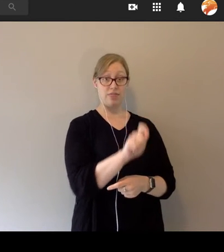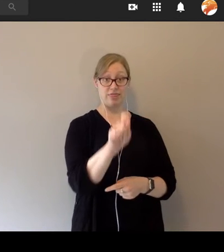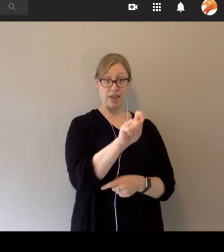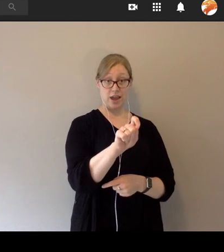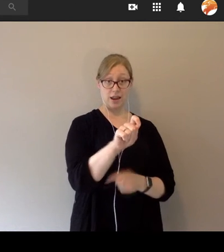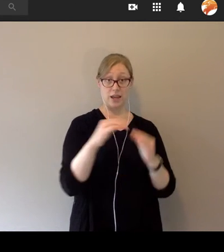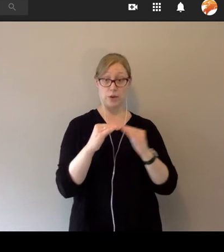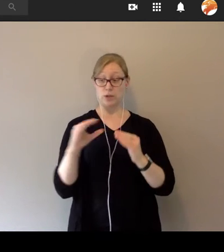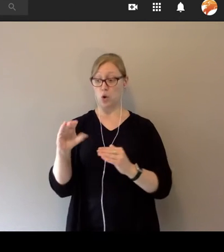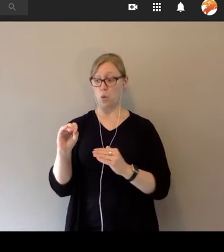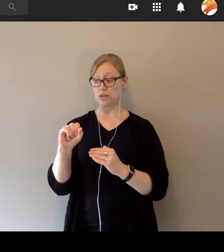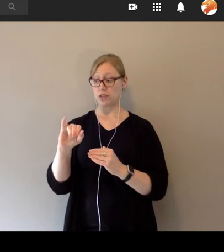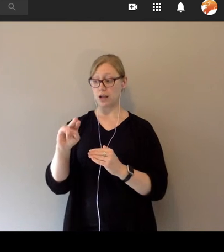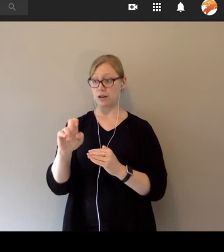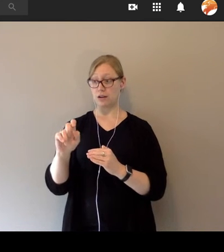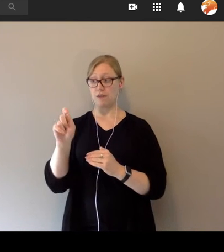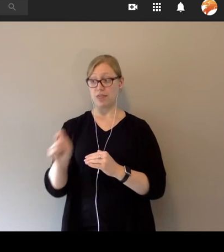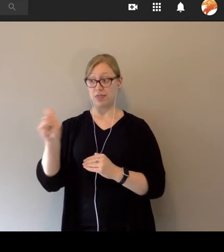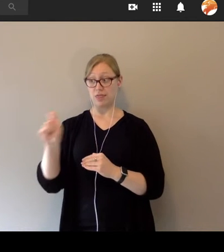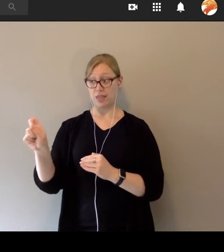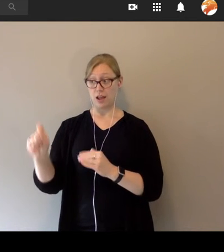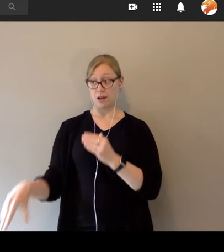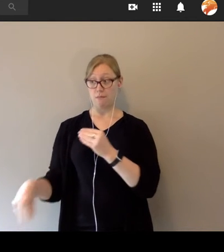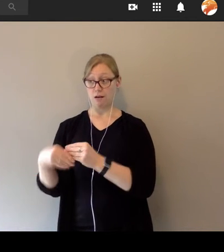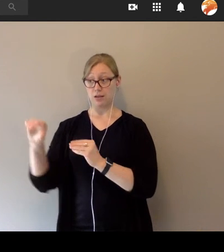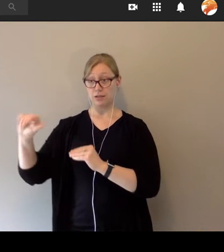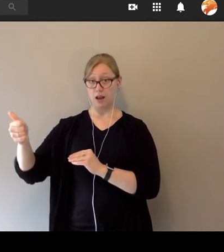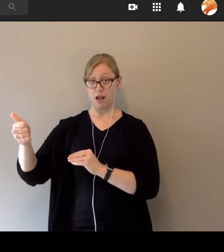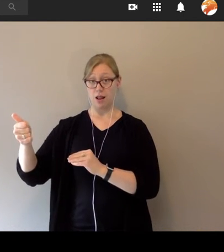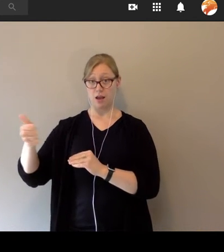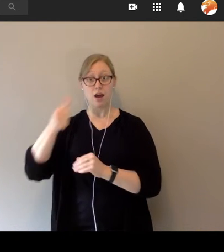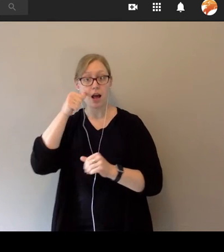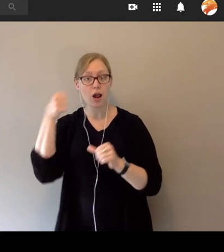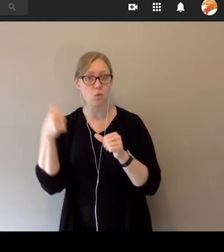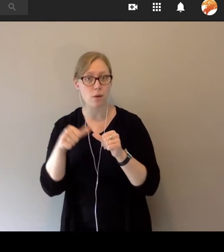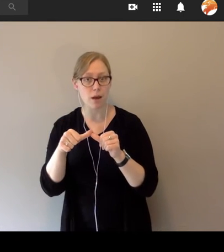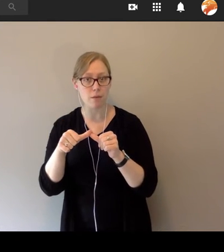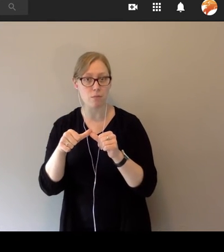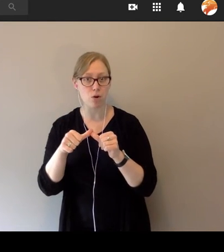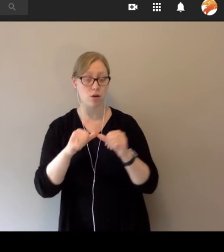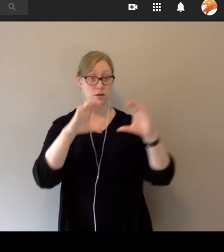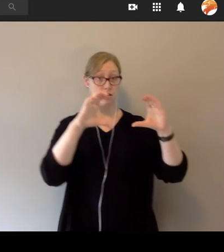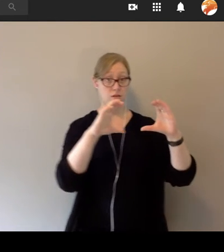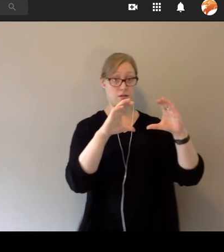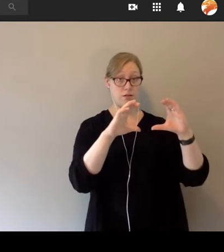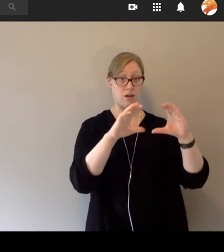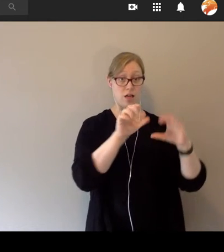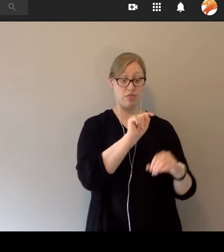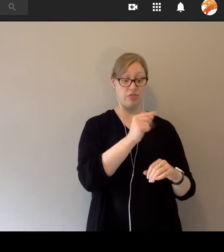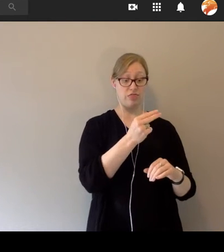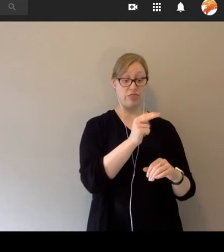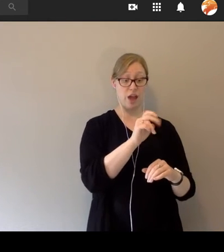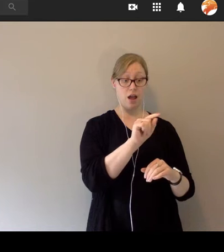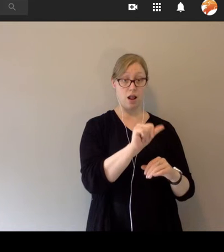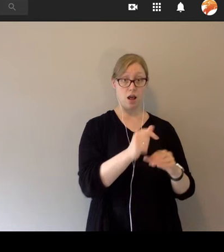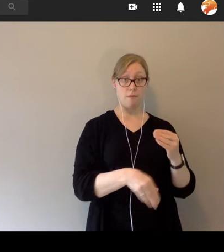that because the sine of one angle, and remember, this is one angle, theta plus 10 is just another angle, right?